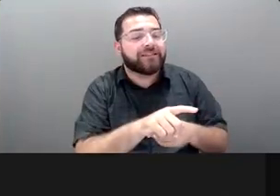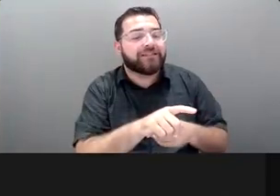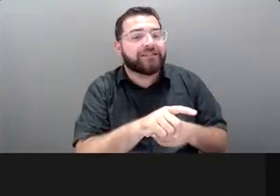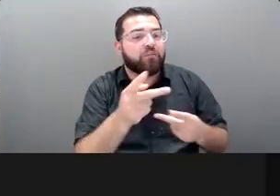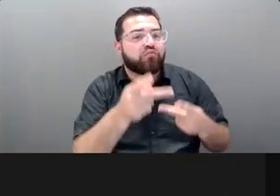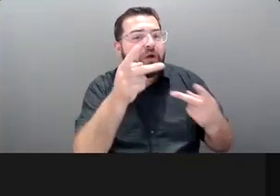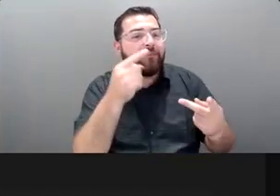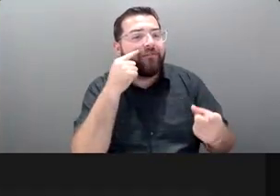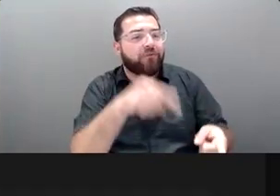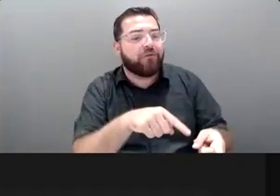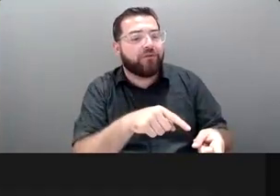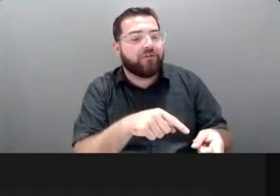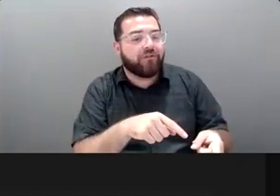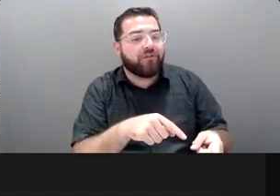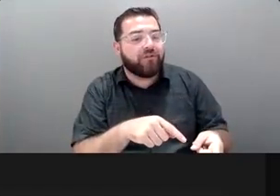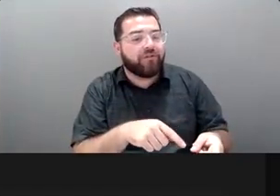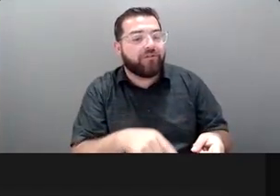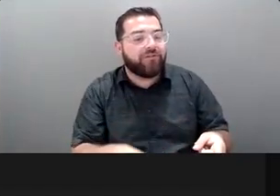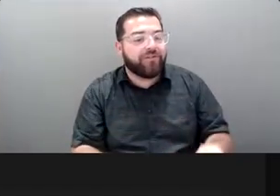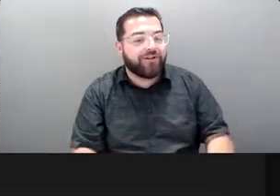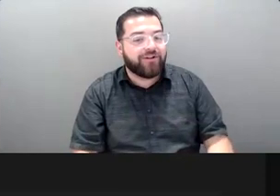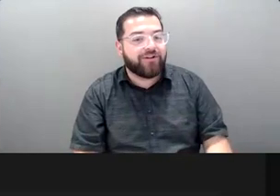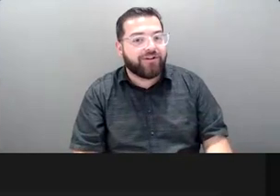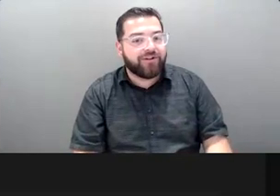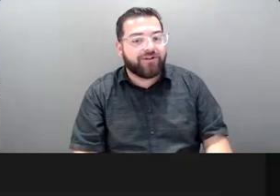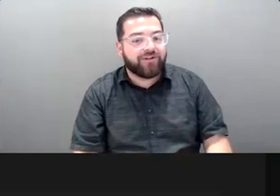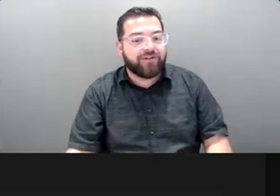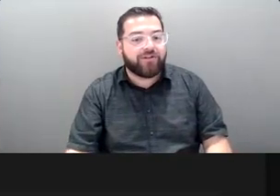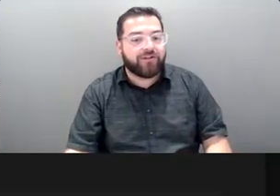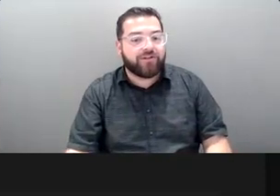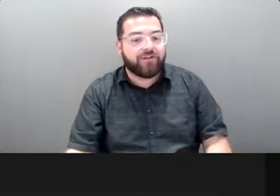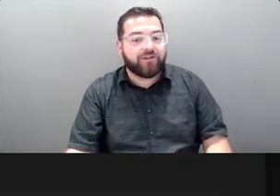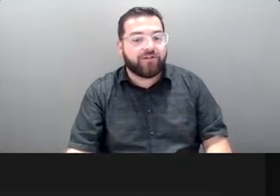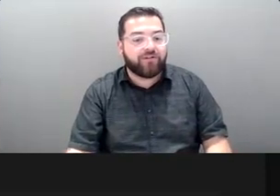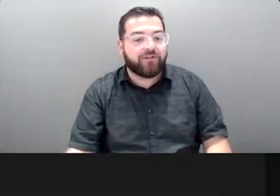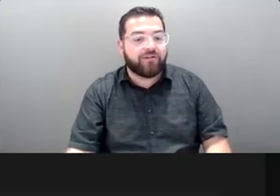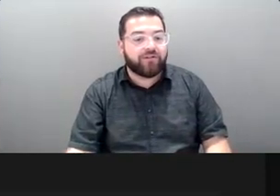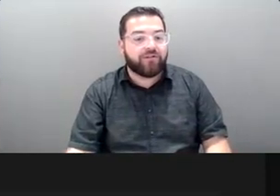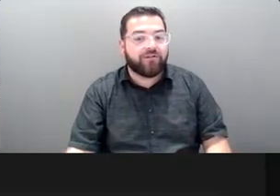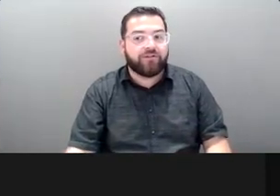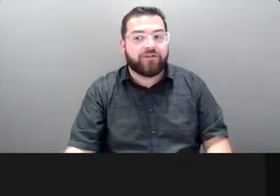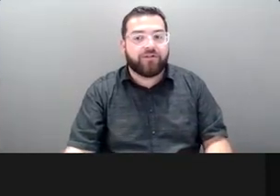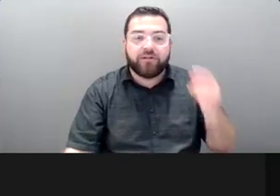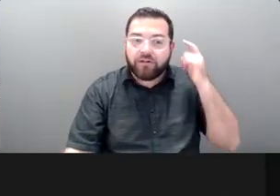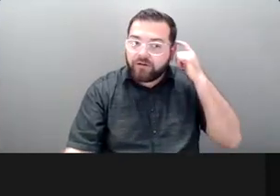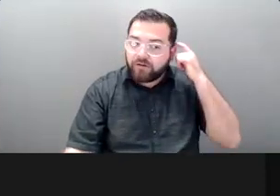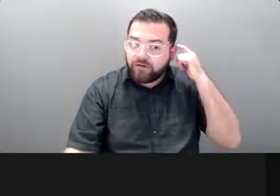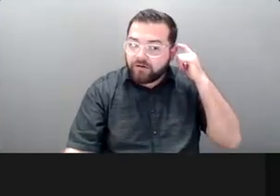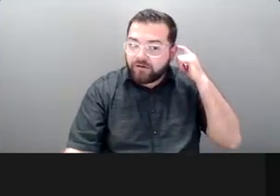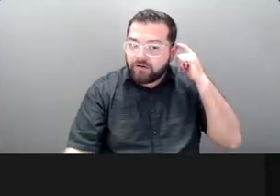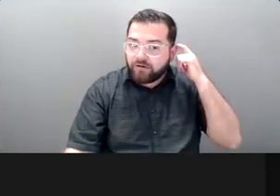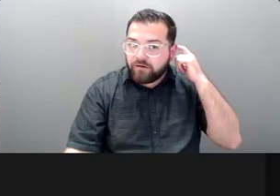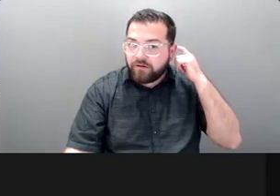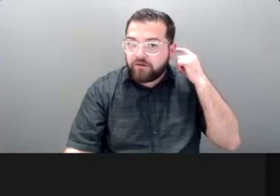Ironic. What did you ask? What did you prompt, Eric? What did you, or you asked